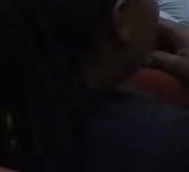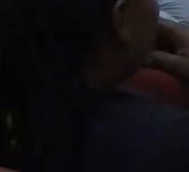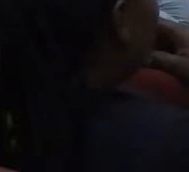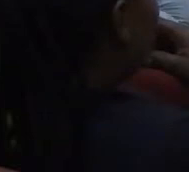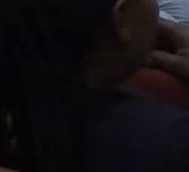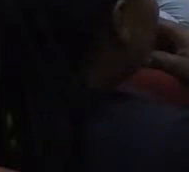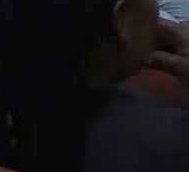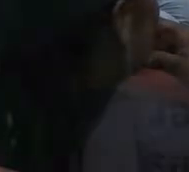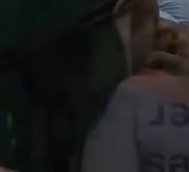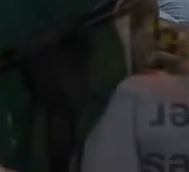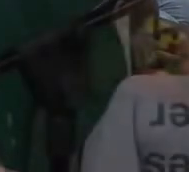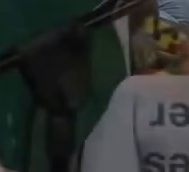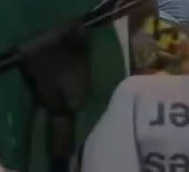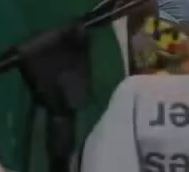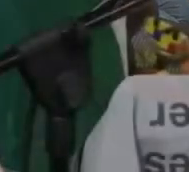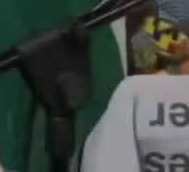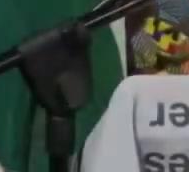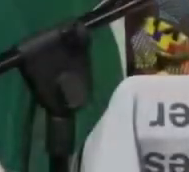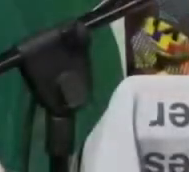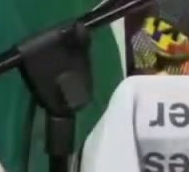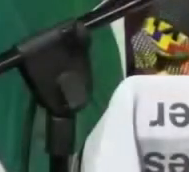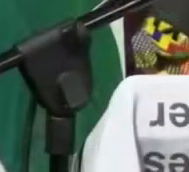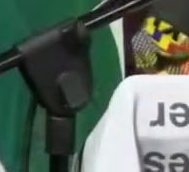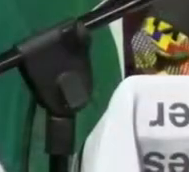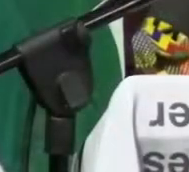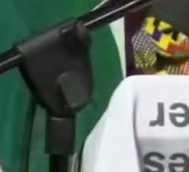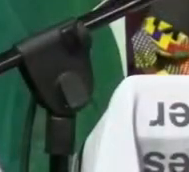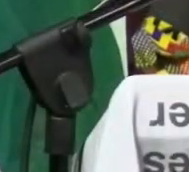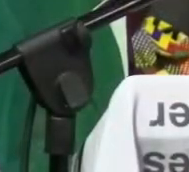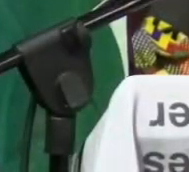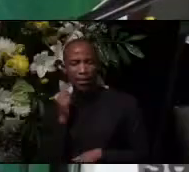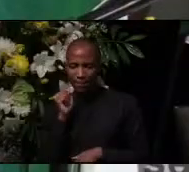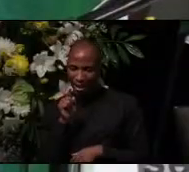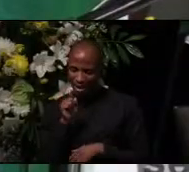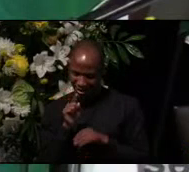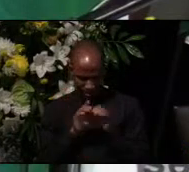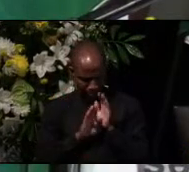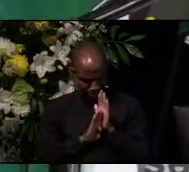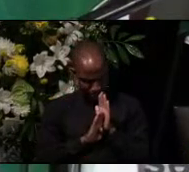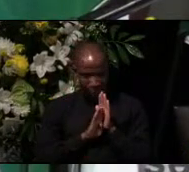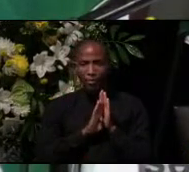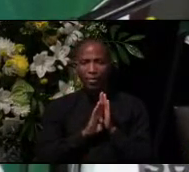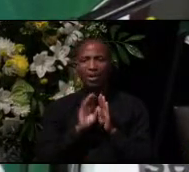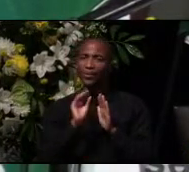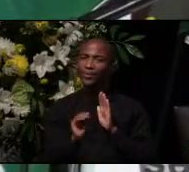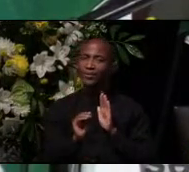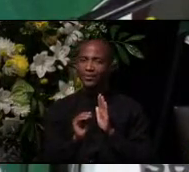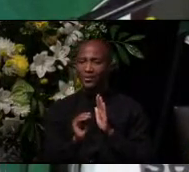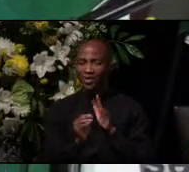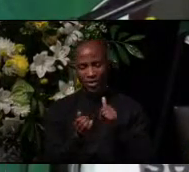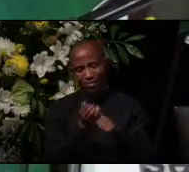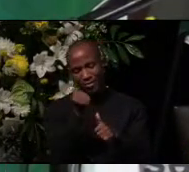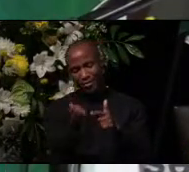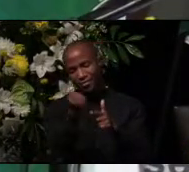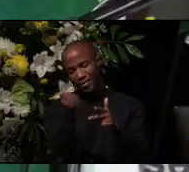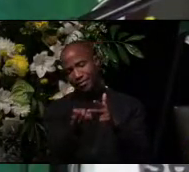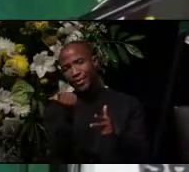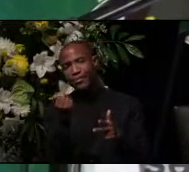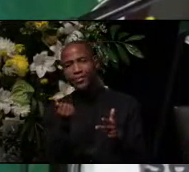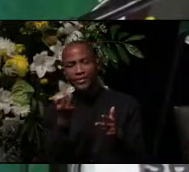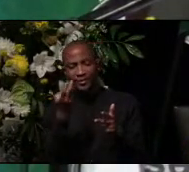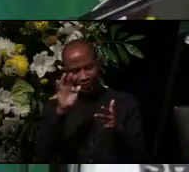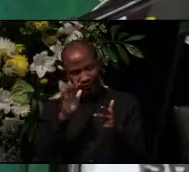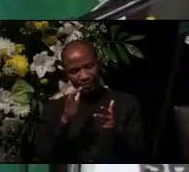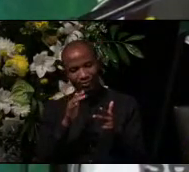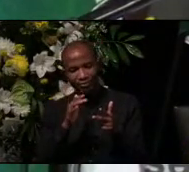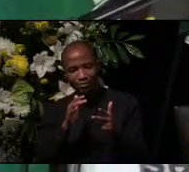intended to achieve but some progress has been attained and